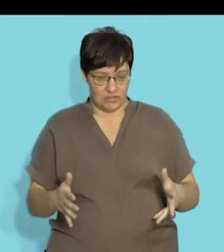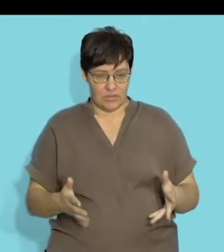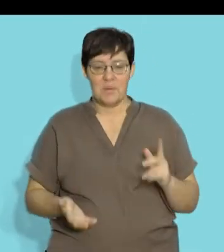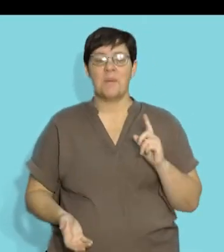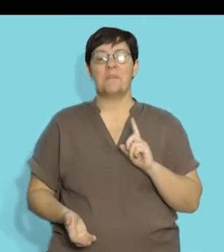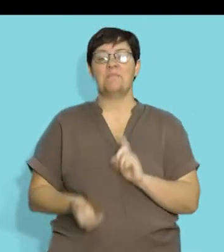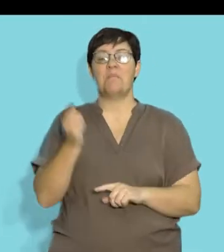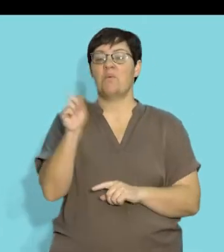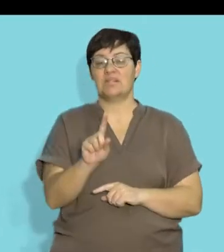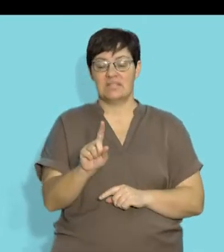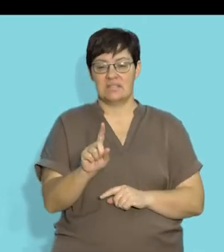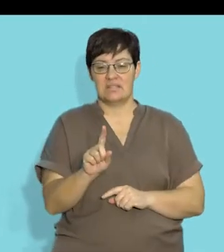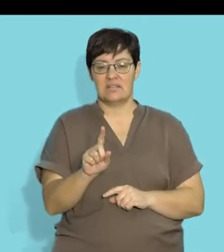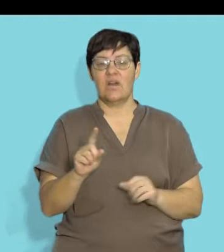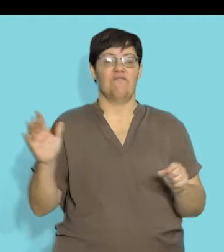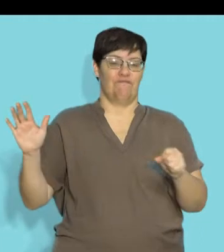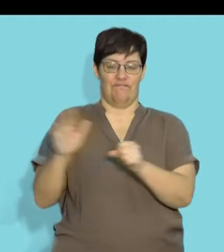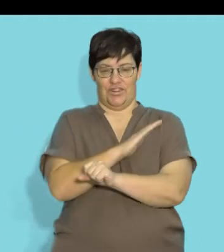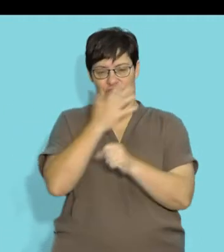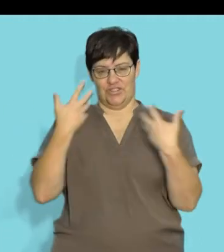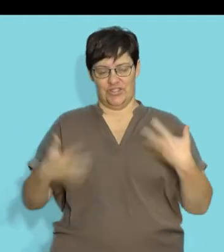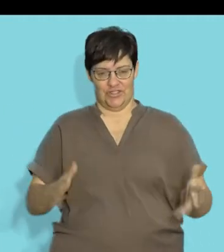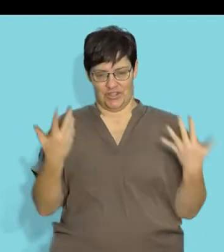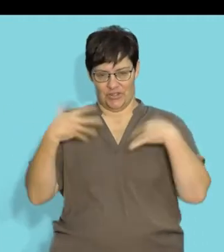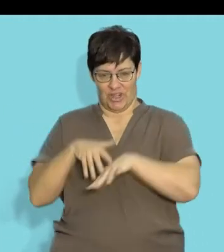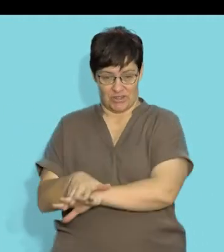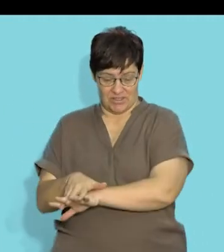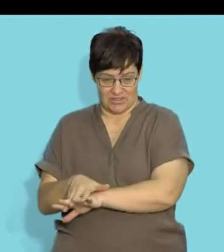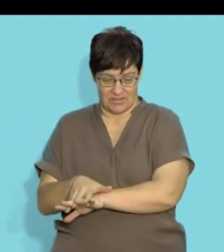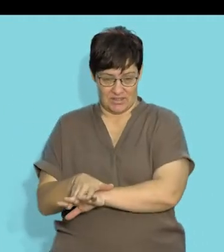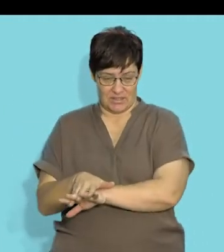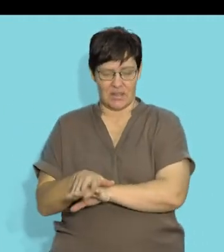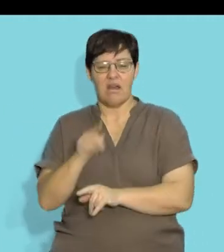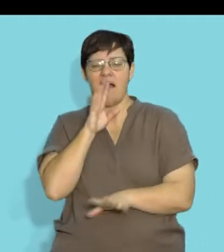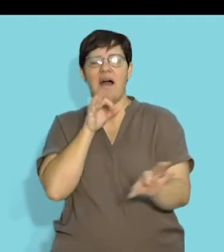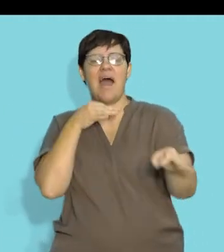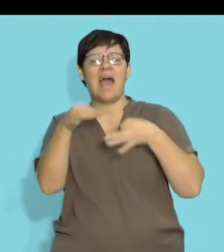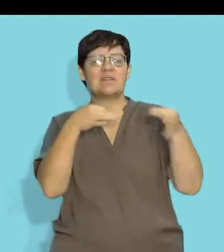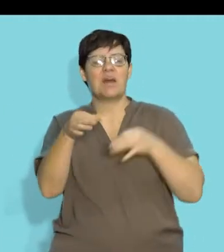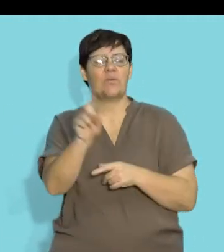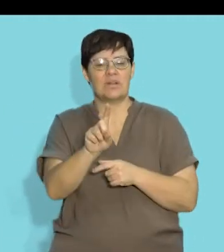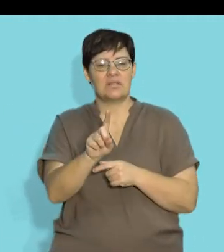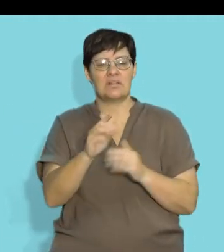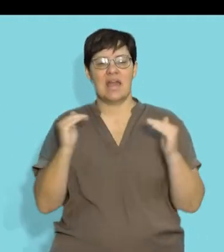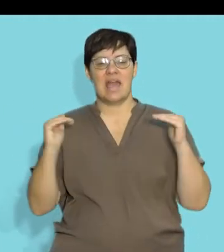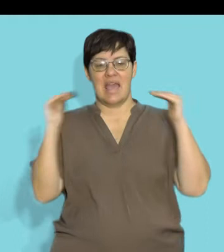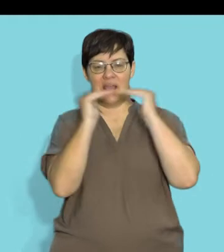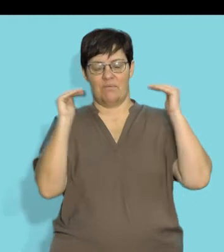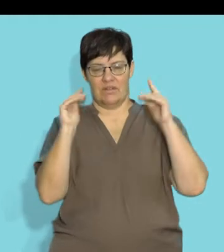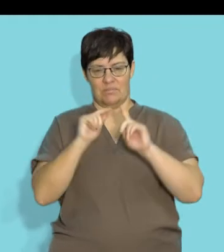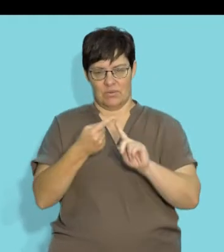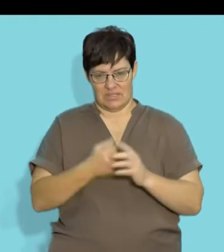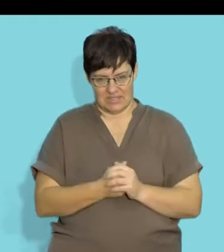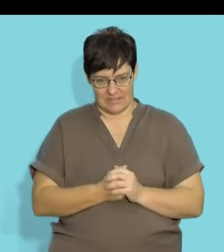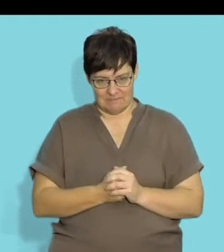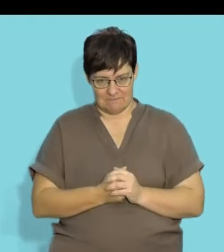products, we've actually reached what we think of as completion of a reaction, okay? This is also described as the